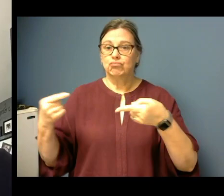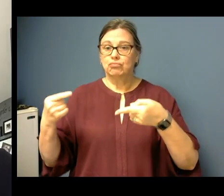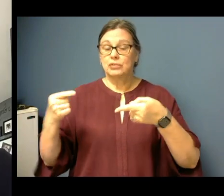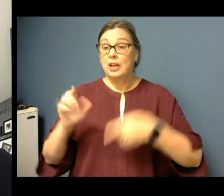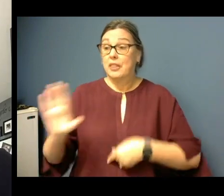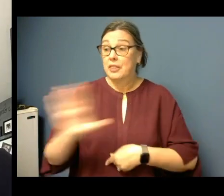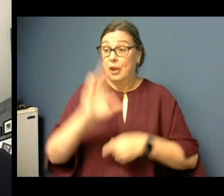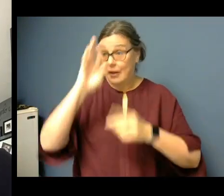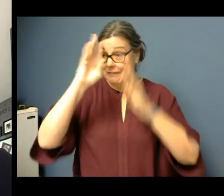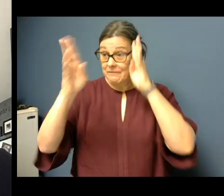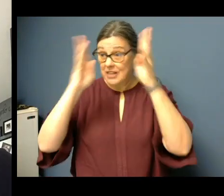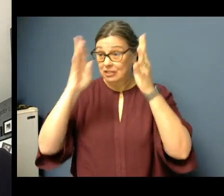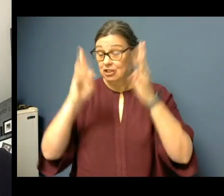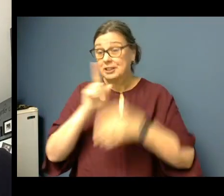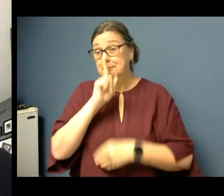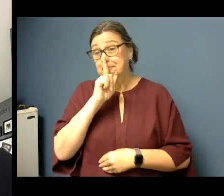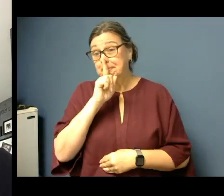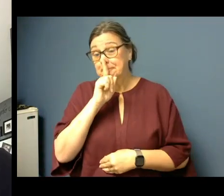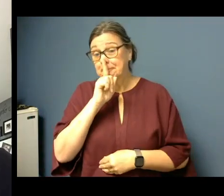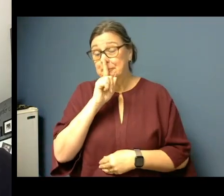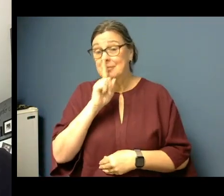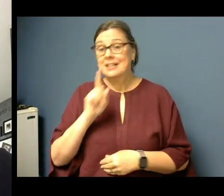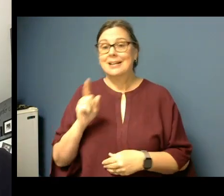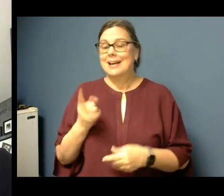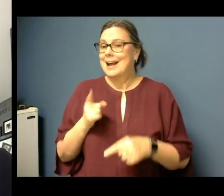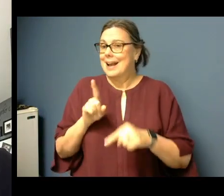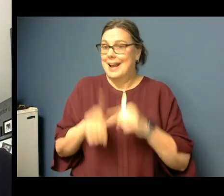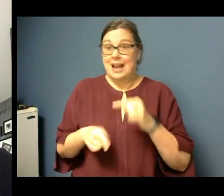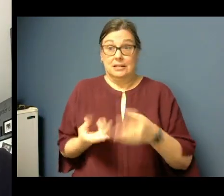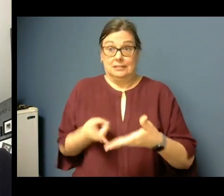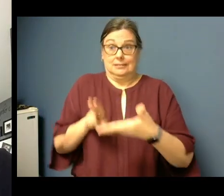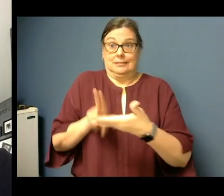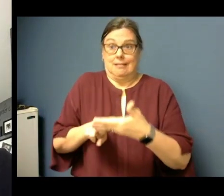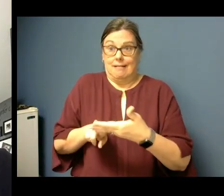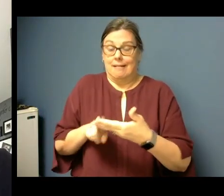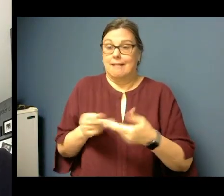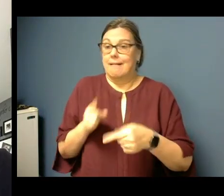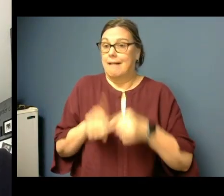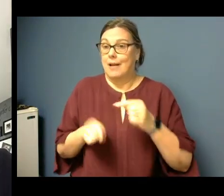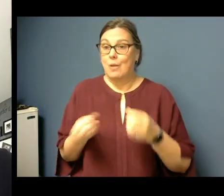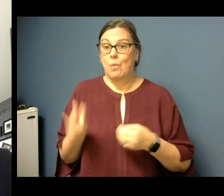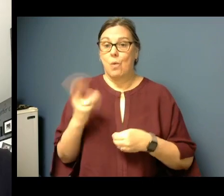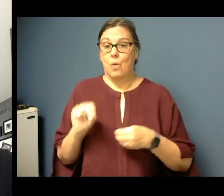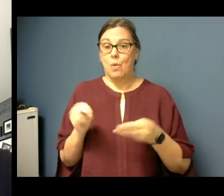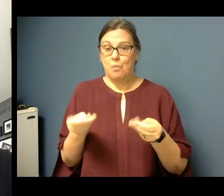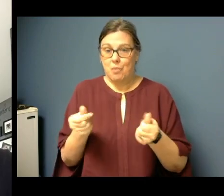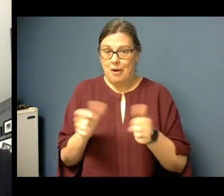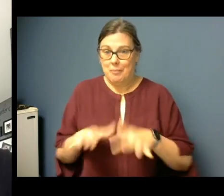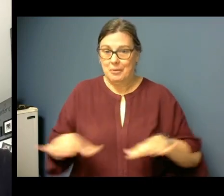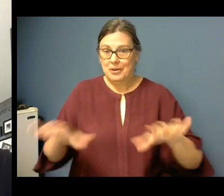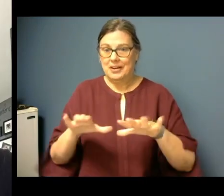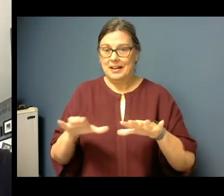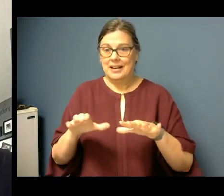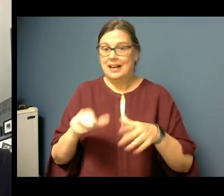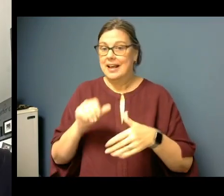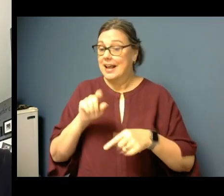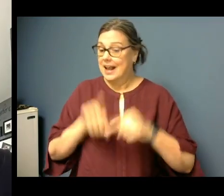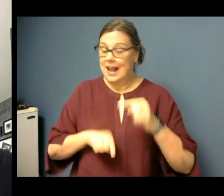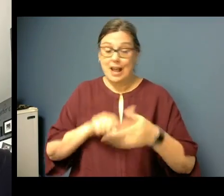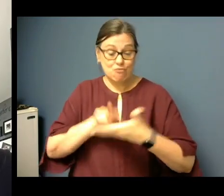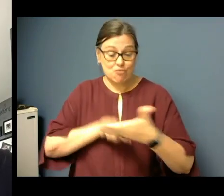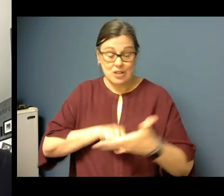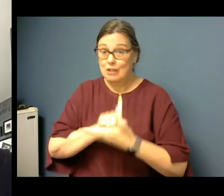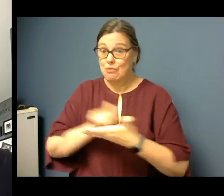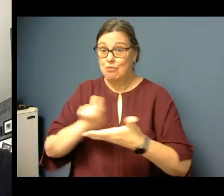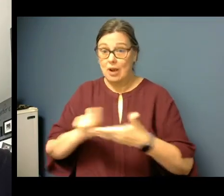sign their own names, women who weren't taught to read or write but managed to communicate anyway, who weren't